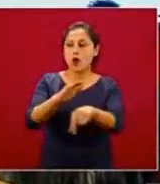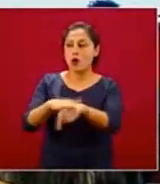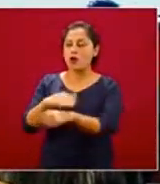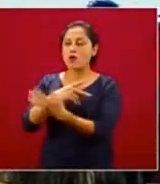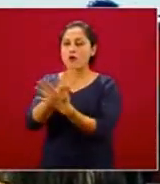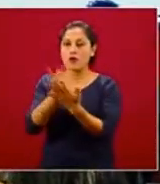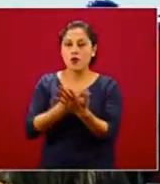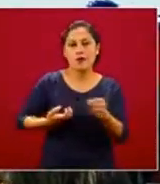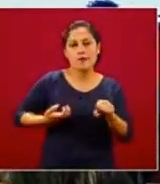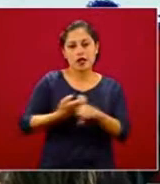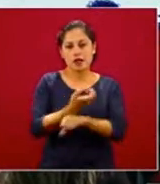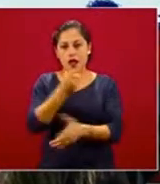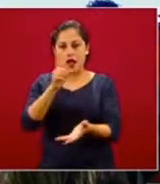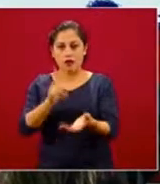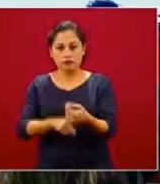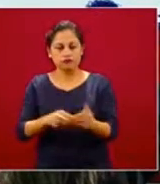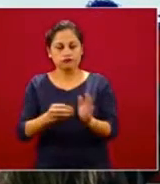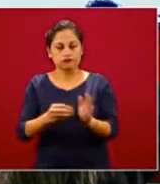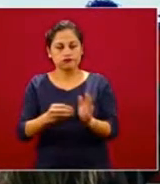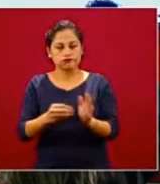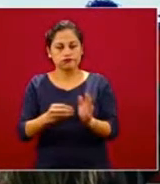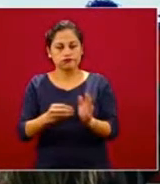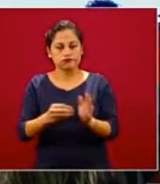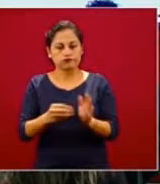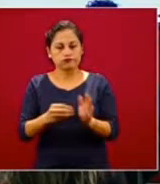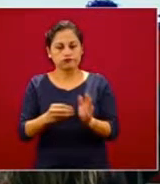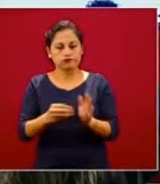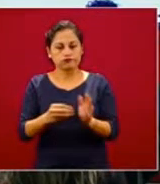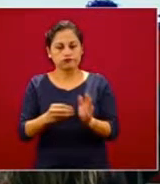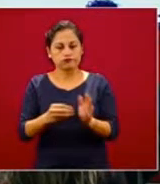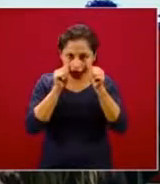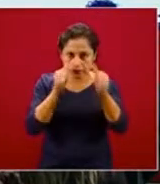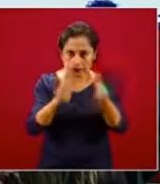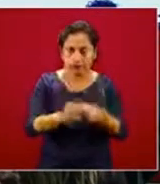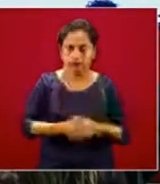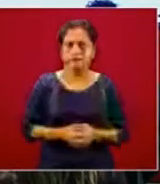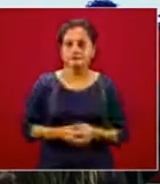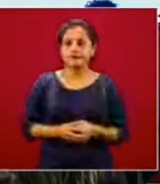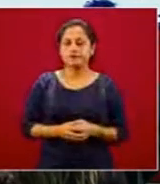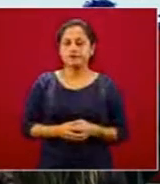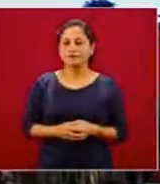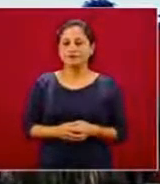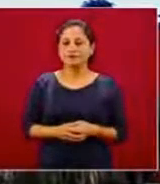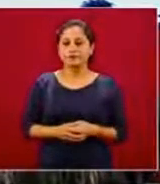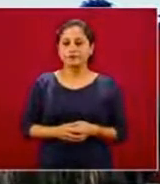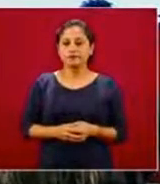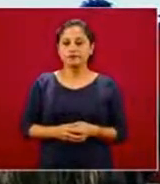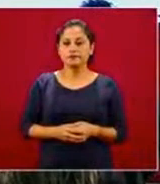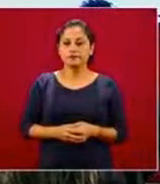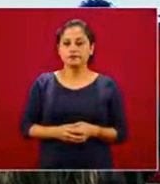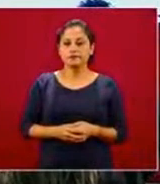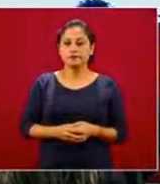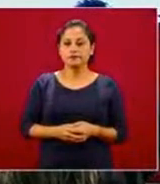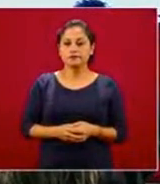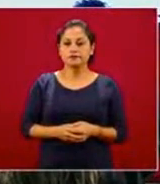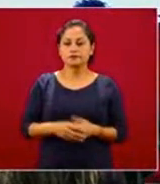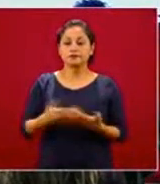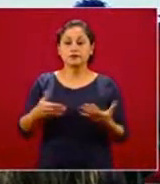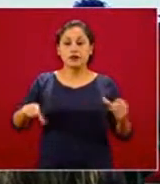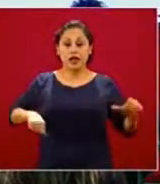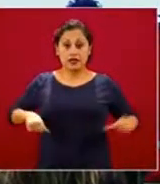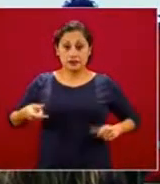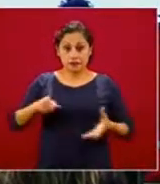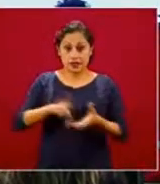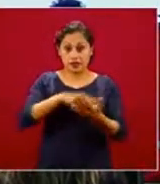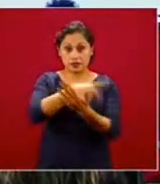COVID estatales a pandemic cuáles son estas regarding acciones que this. se deben reforzar. La siguiente, por favor. Principalmente de las acciones de programas